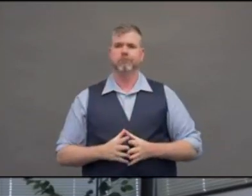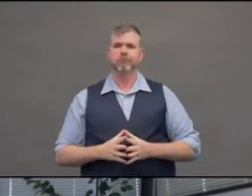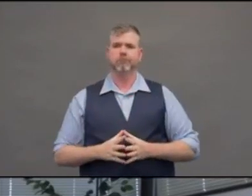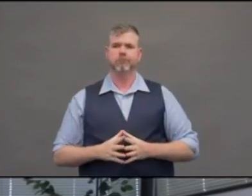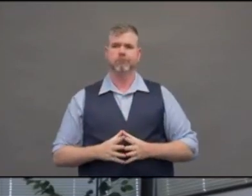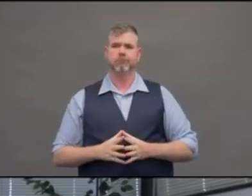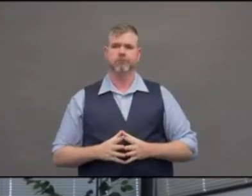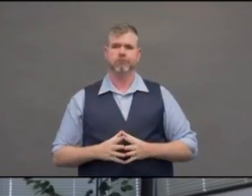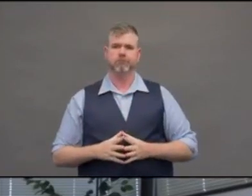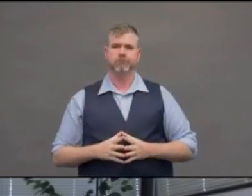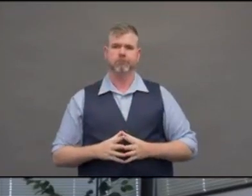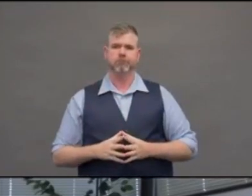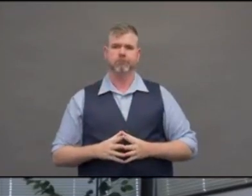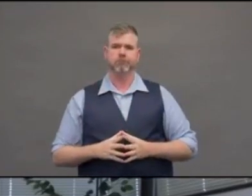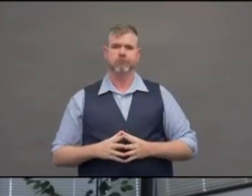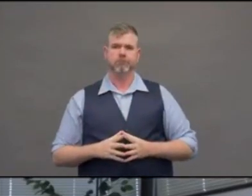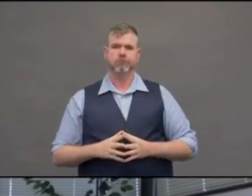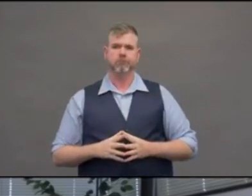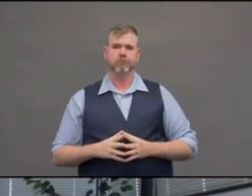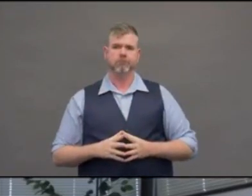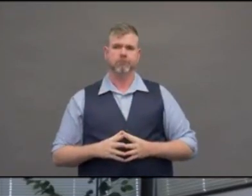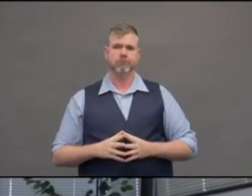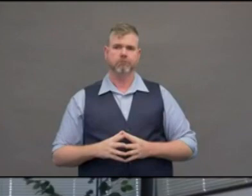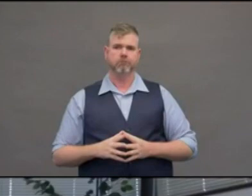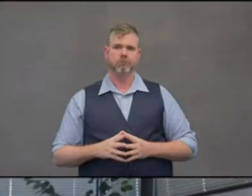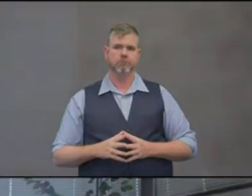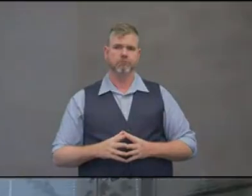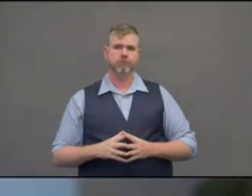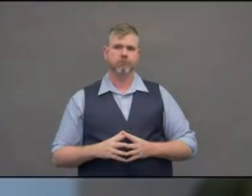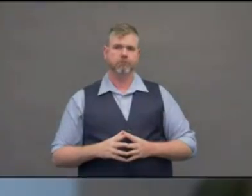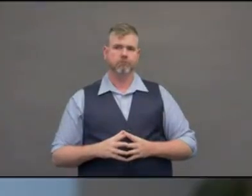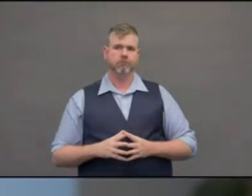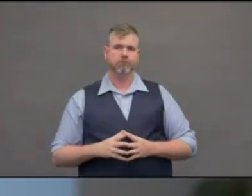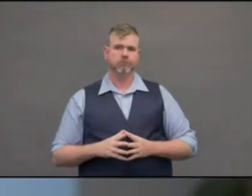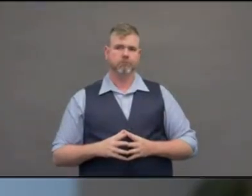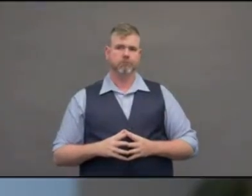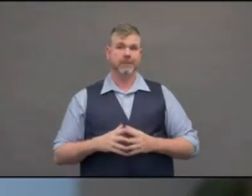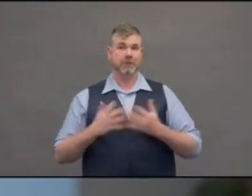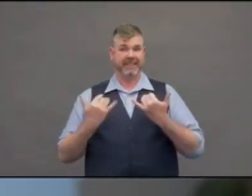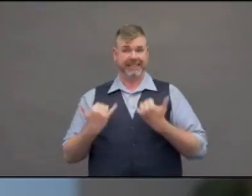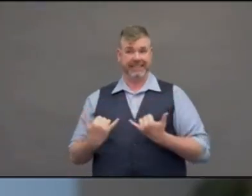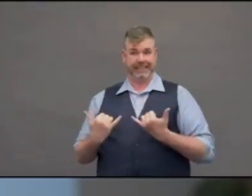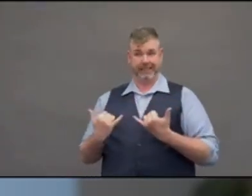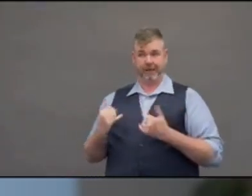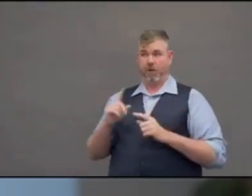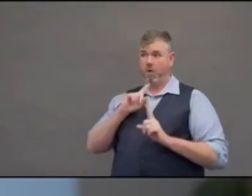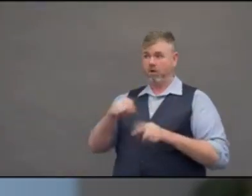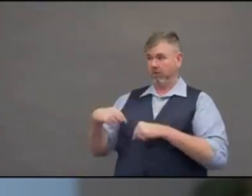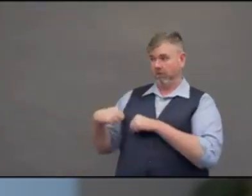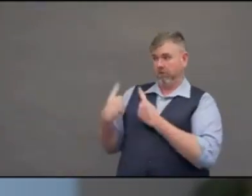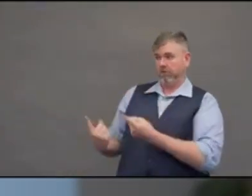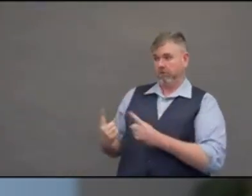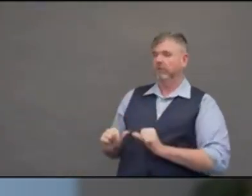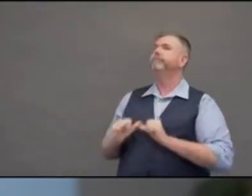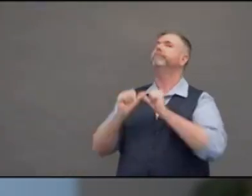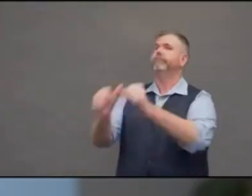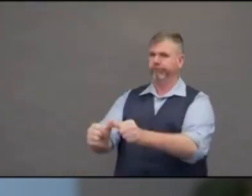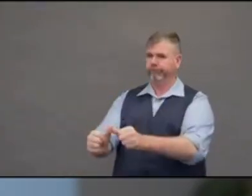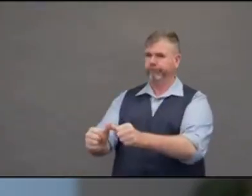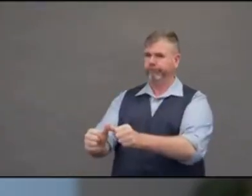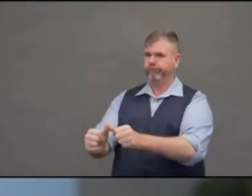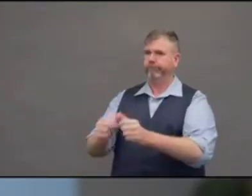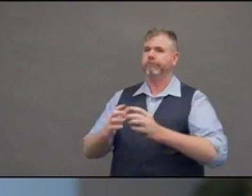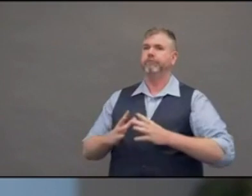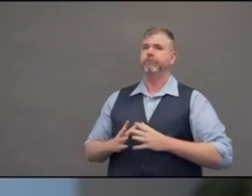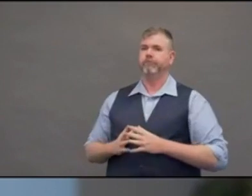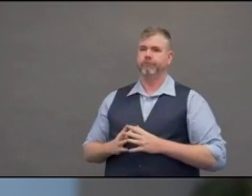So through this weekend, the existing order does remain. It was important to make sure that there's a little time, in part so that